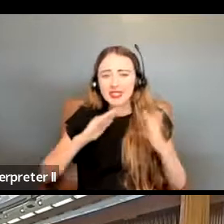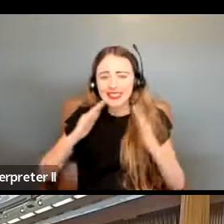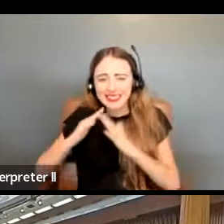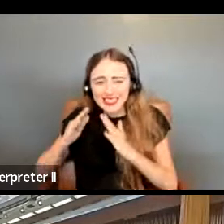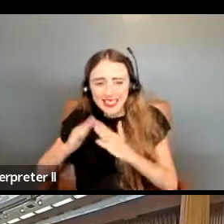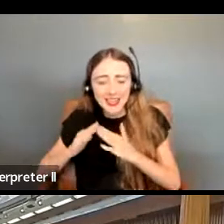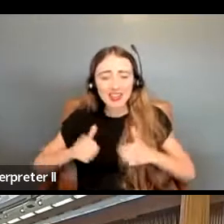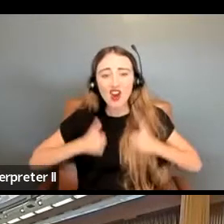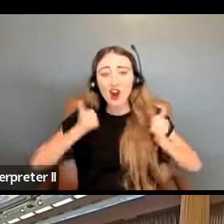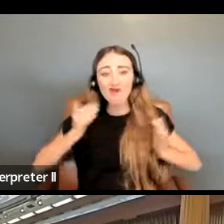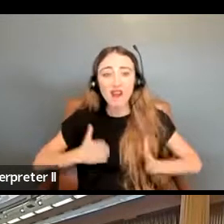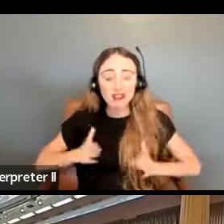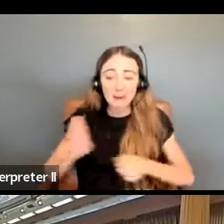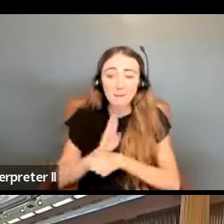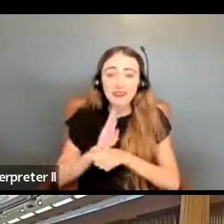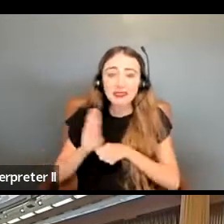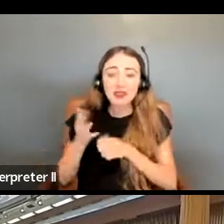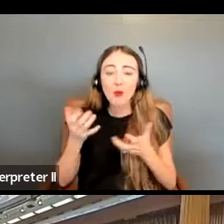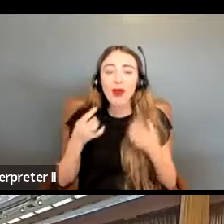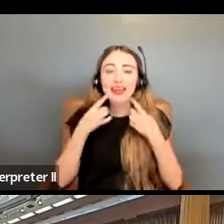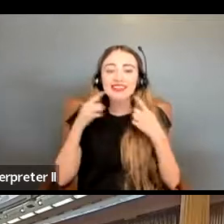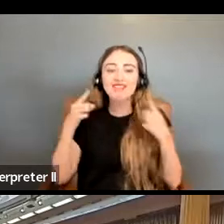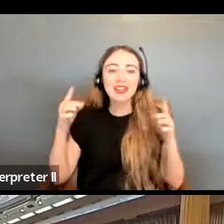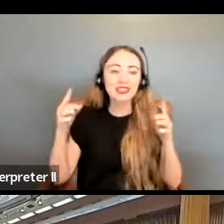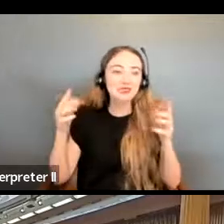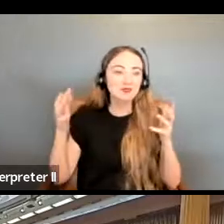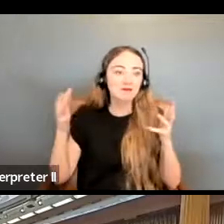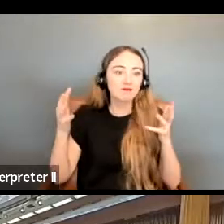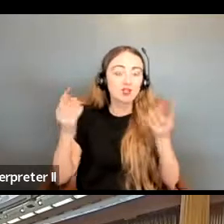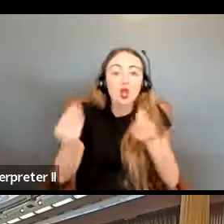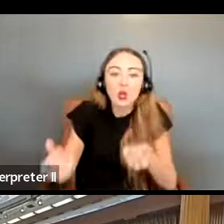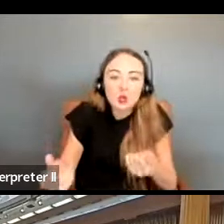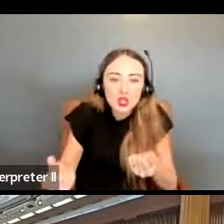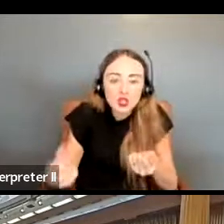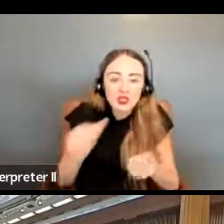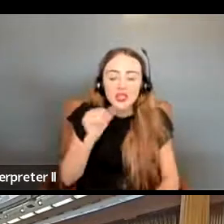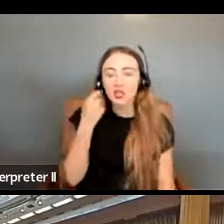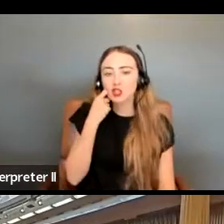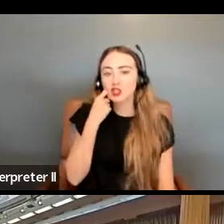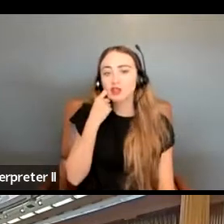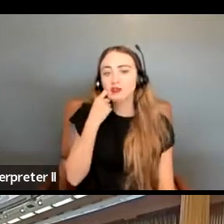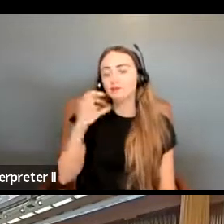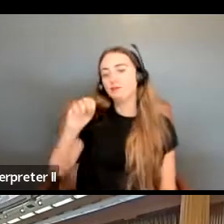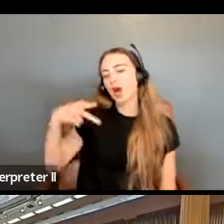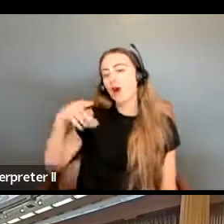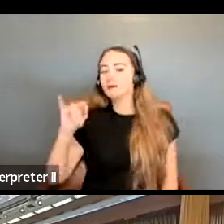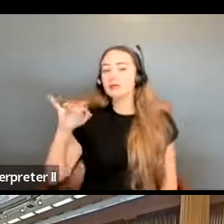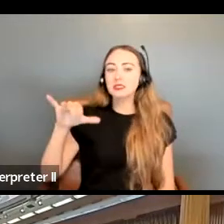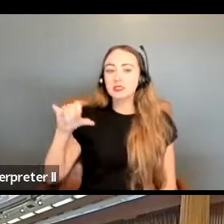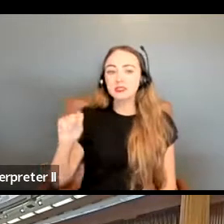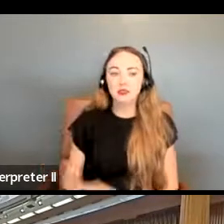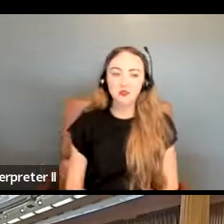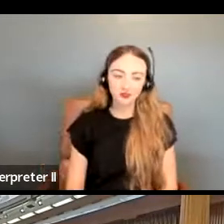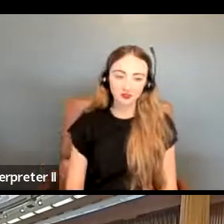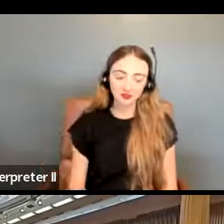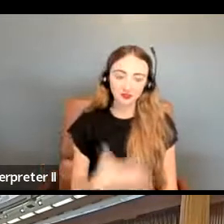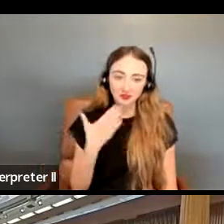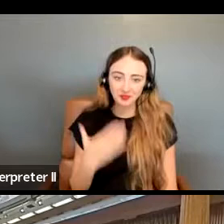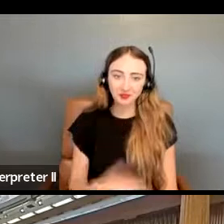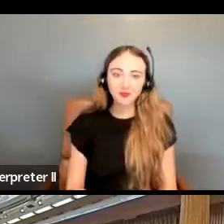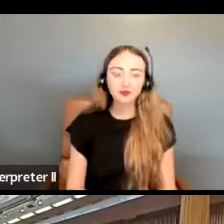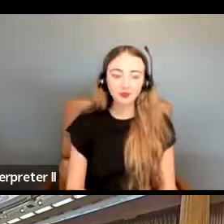businesses want effective solutions, not optics. Thank you, Mr. Chairman. Thank you,